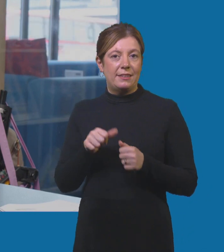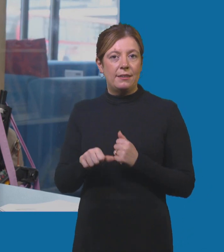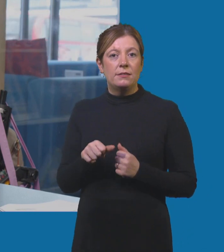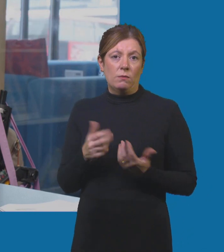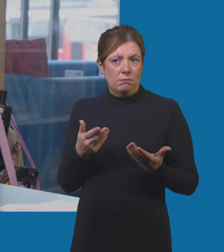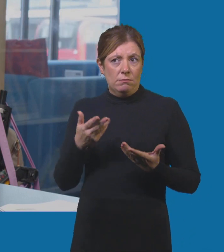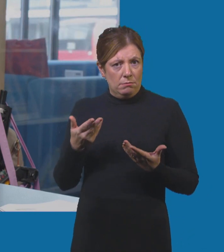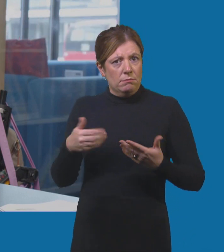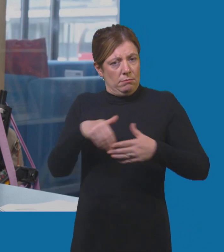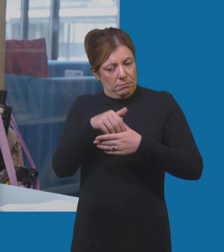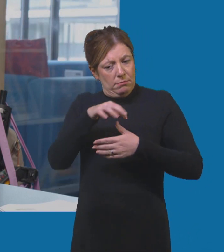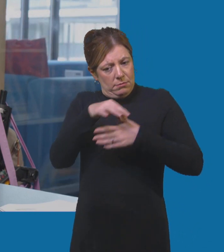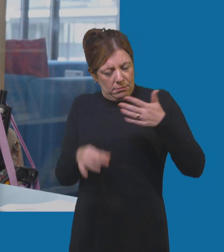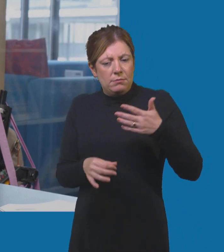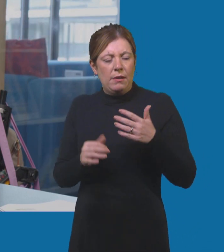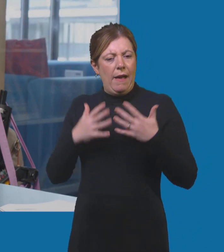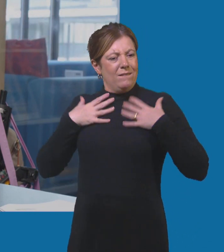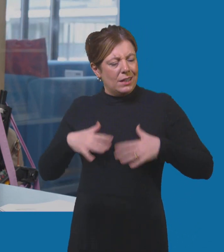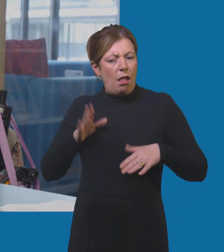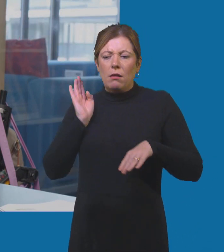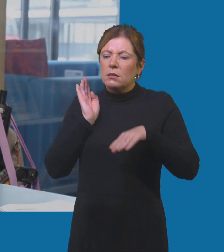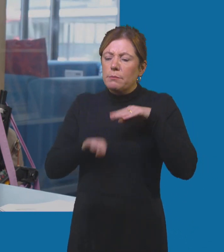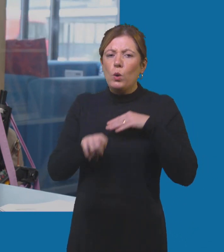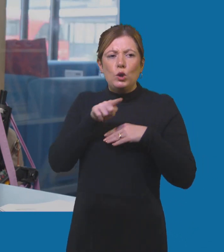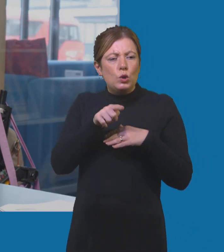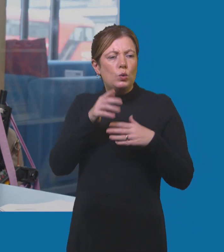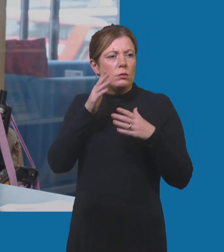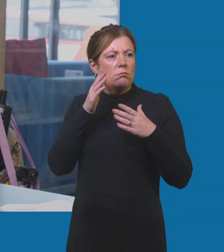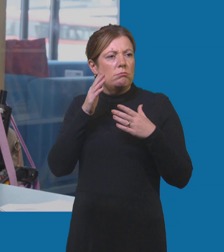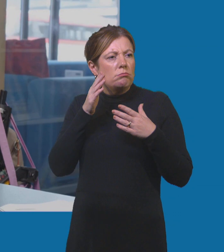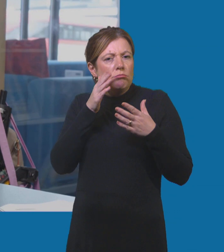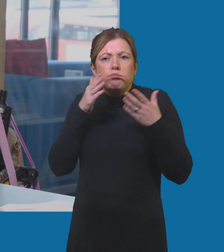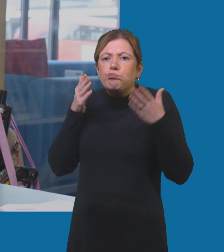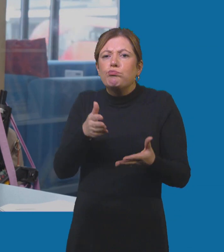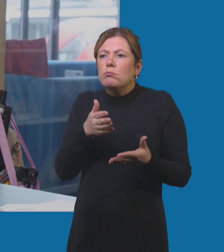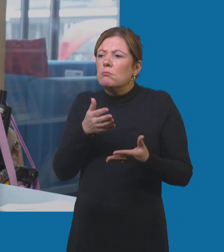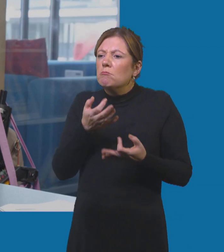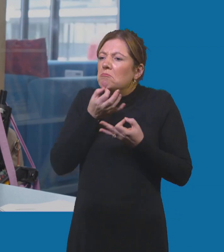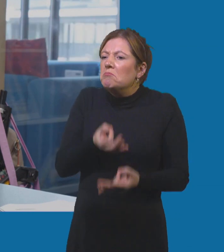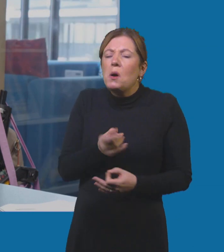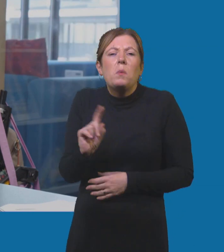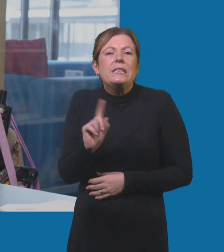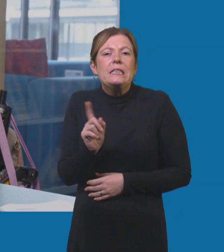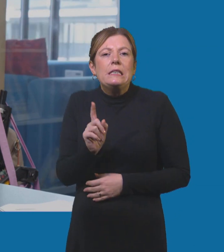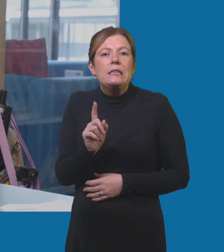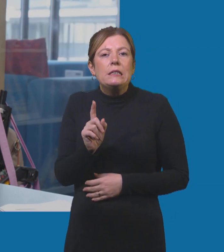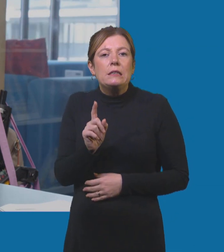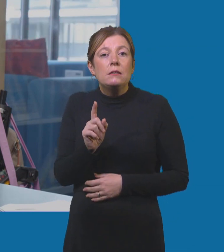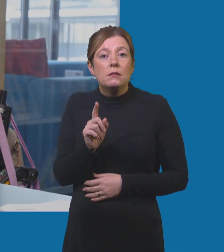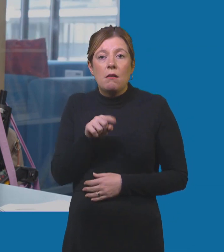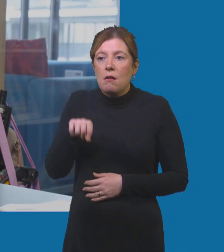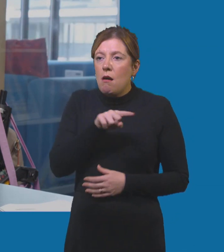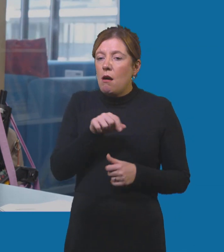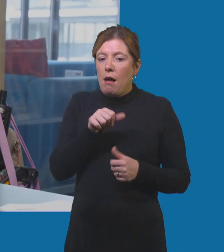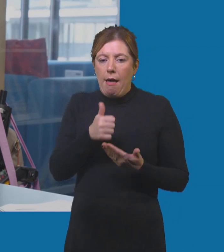your life. So what is it about physical sport that kind of, is important to you? Is it the regime? Is it the fact that you can